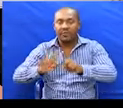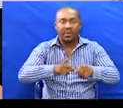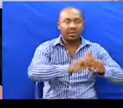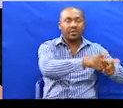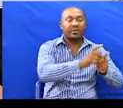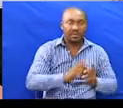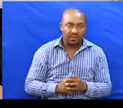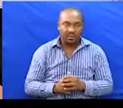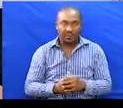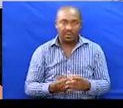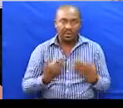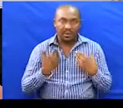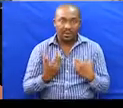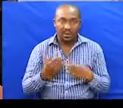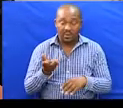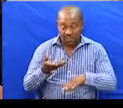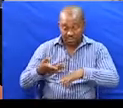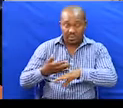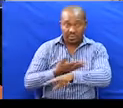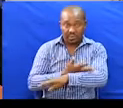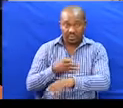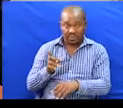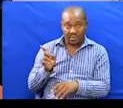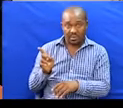And these chromosomes, they occur